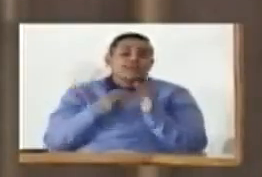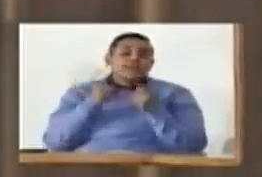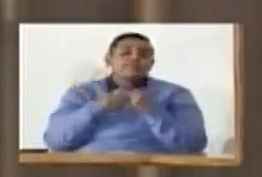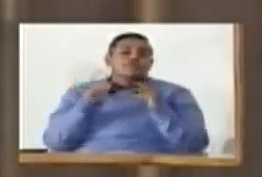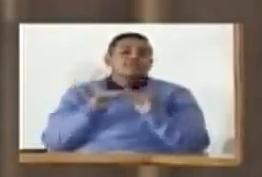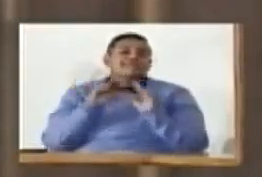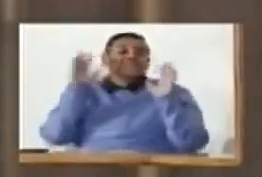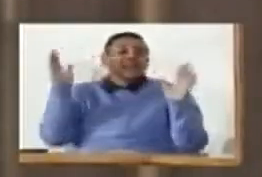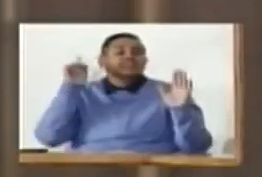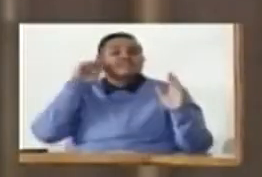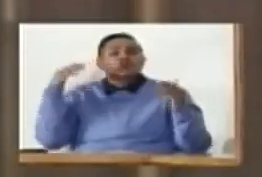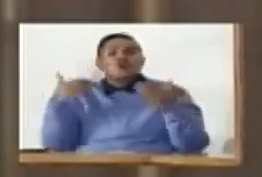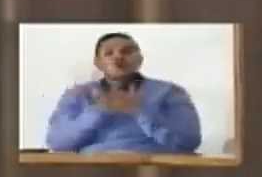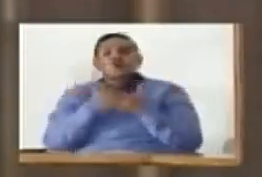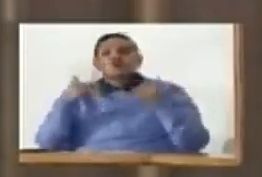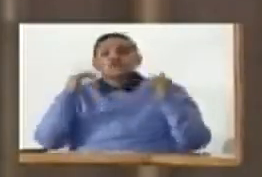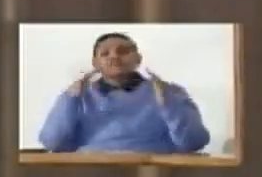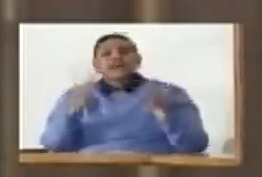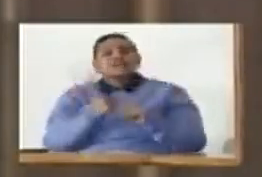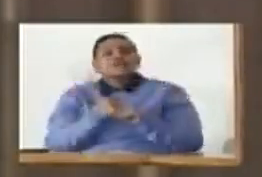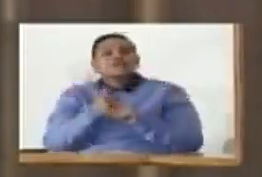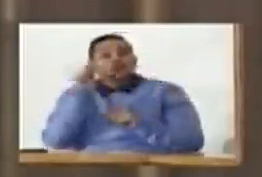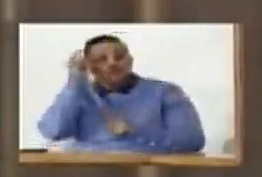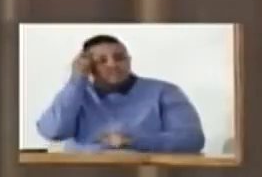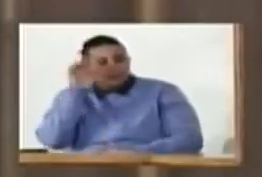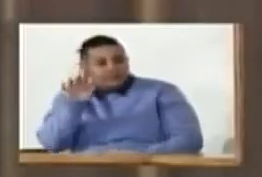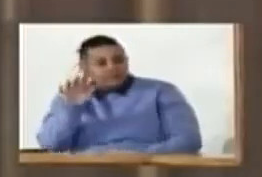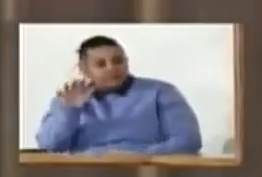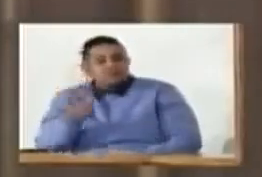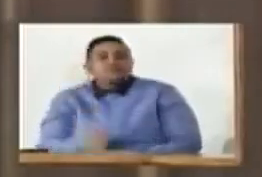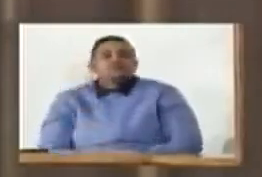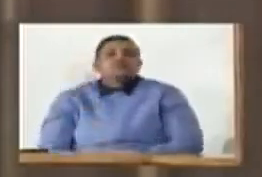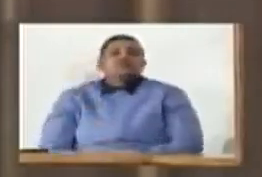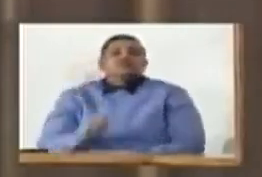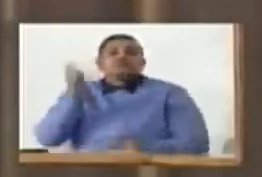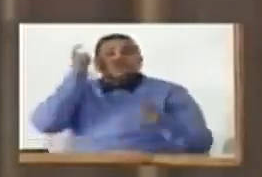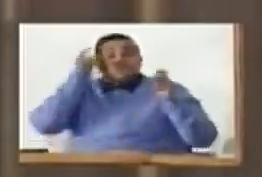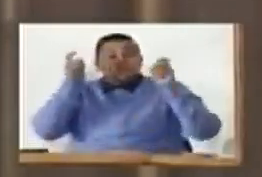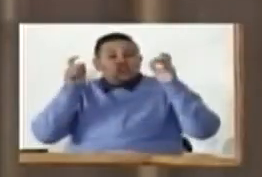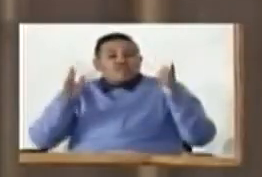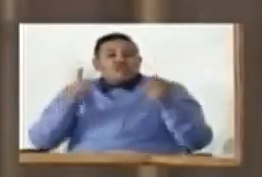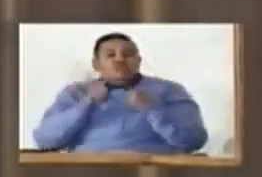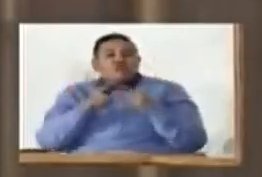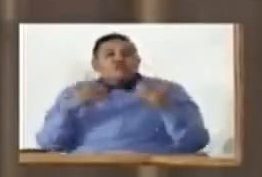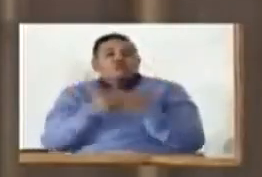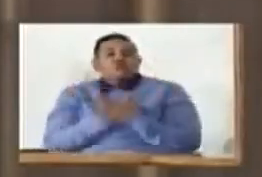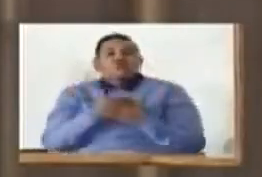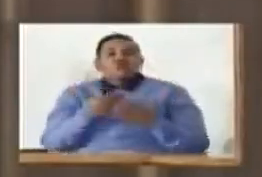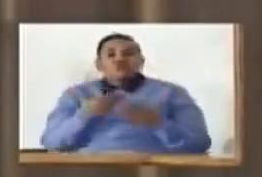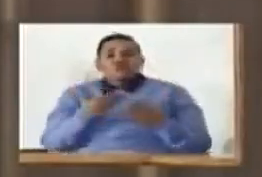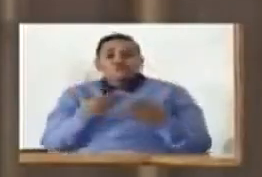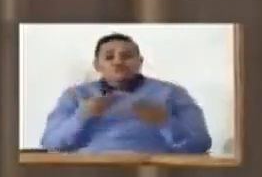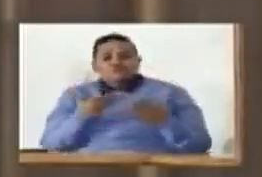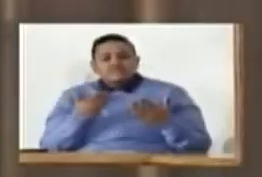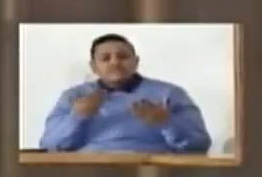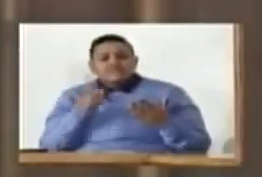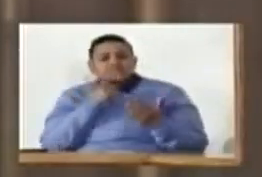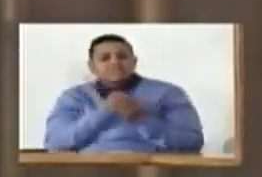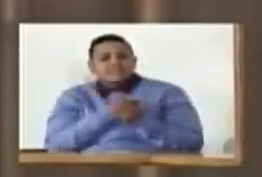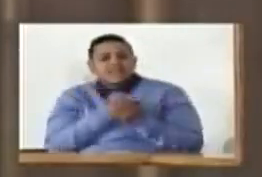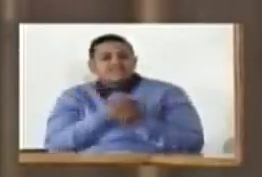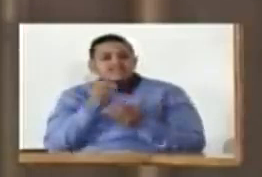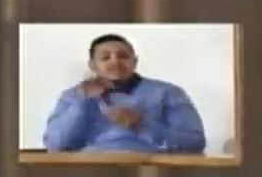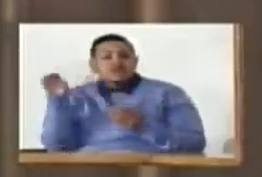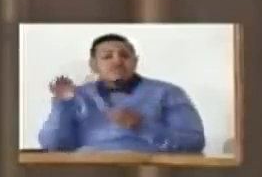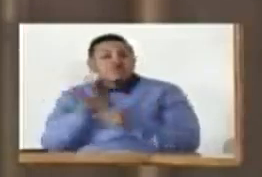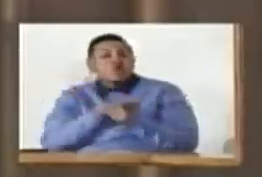clarity to the new standards of governance and the new regime concerning the financing of local